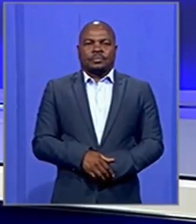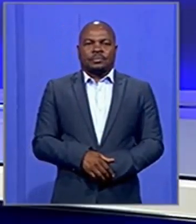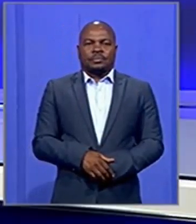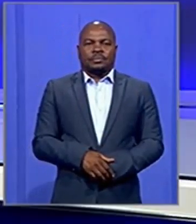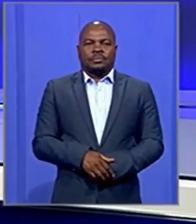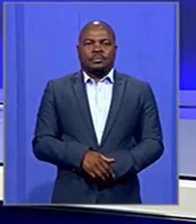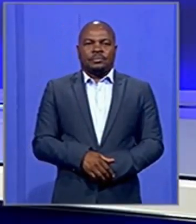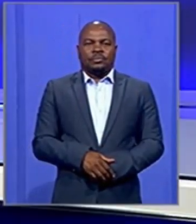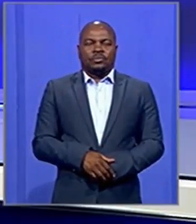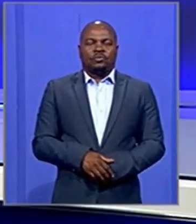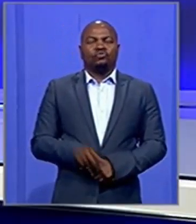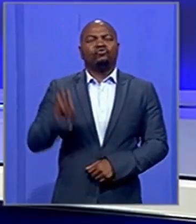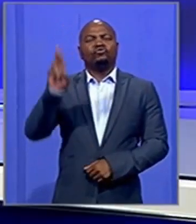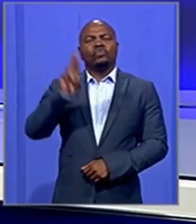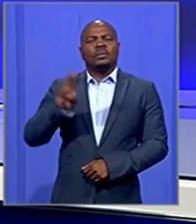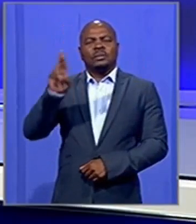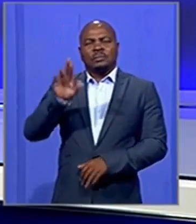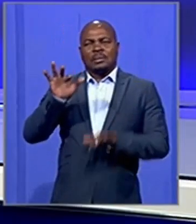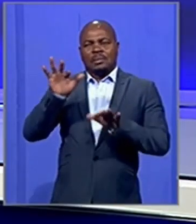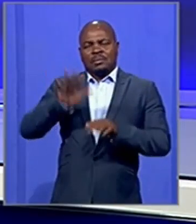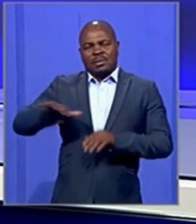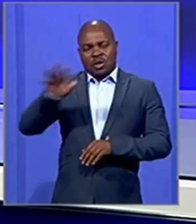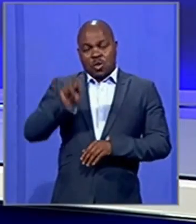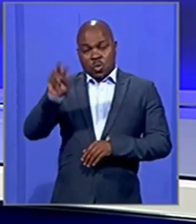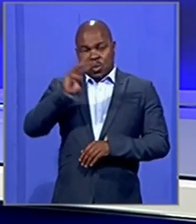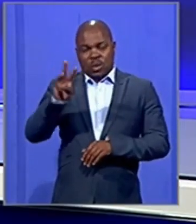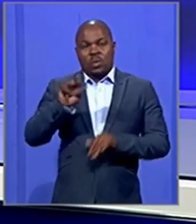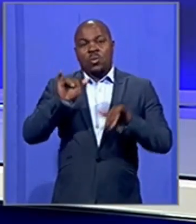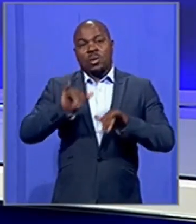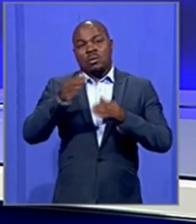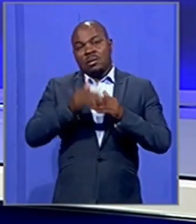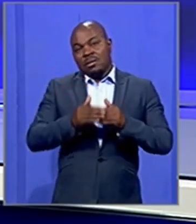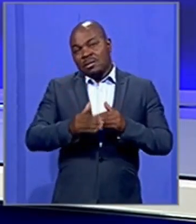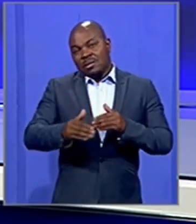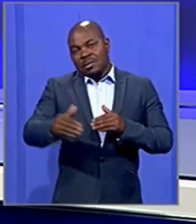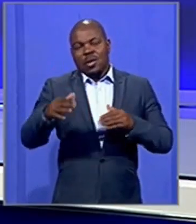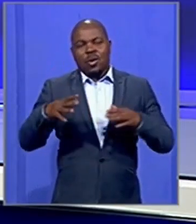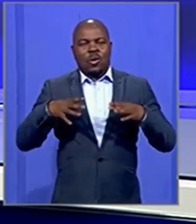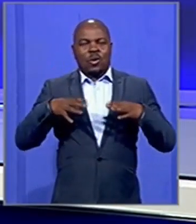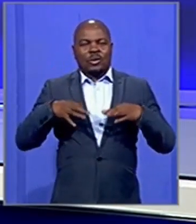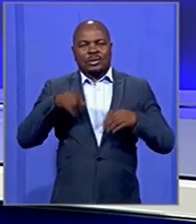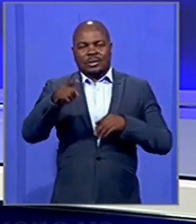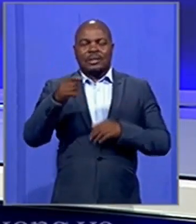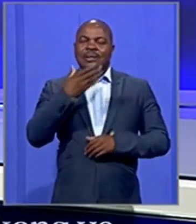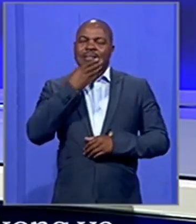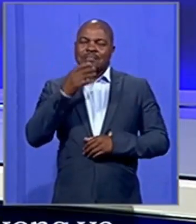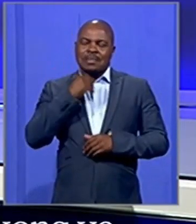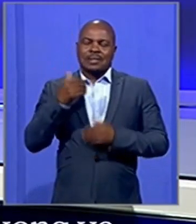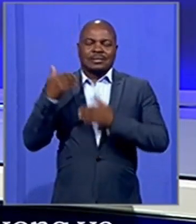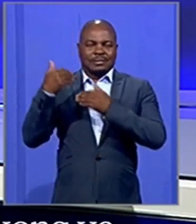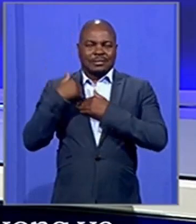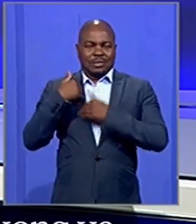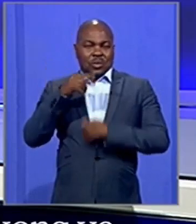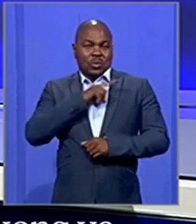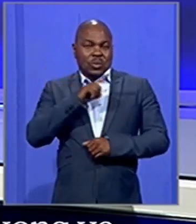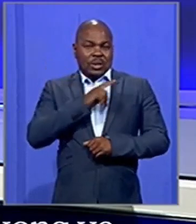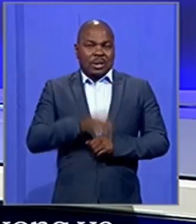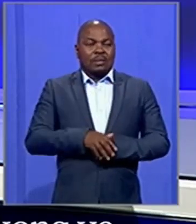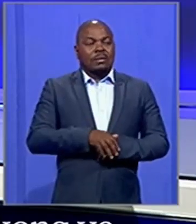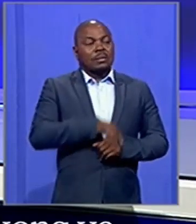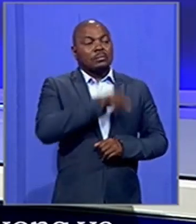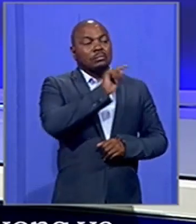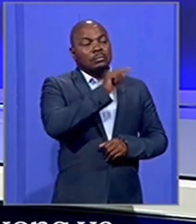Badudi ba Rustenburg ka Northwest ba letetše sehla seo se bolokegilego sa matswalo a morena morago ga tshepišo ya go